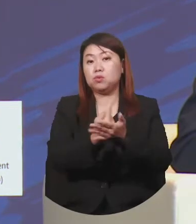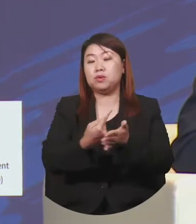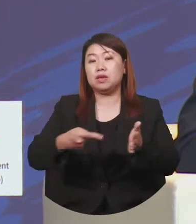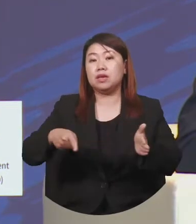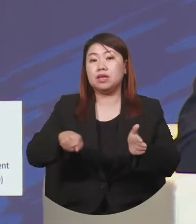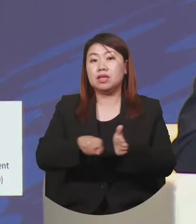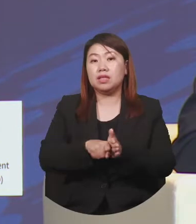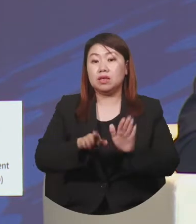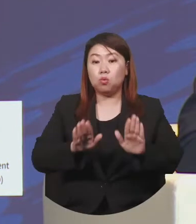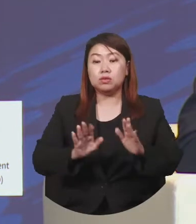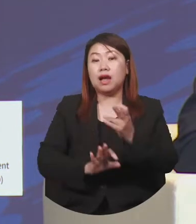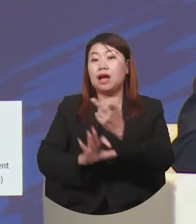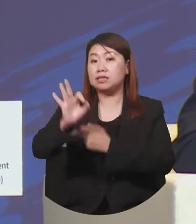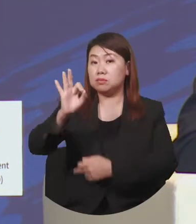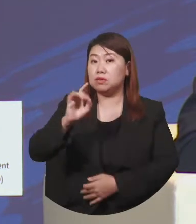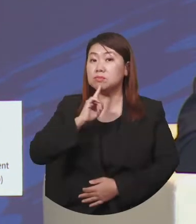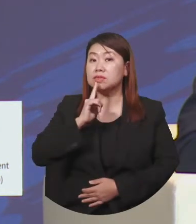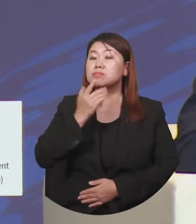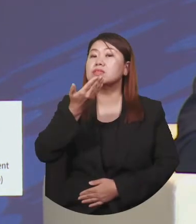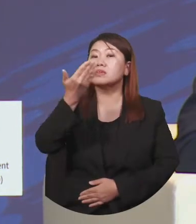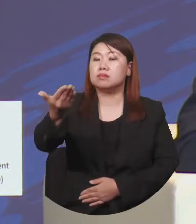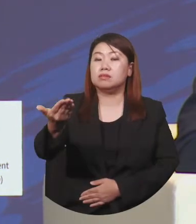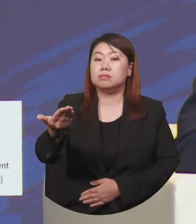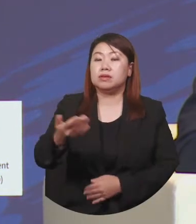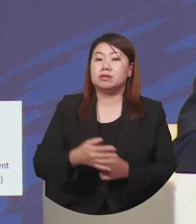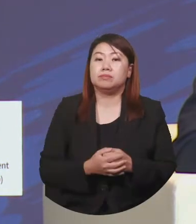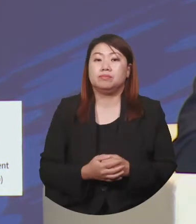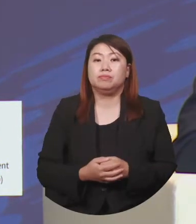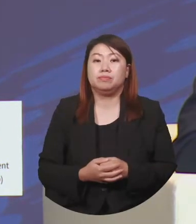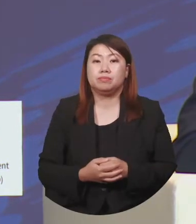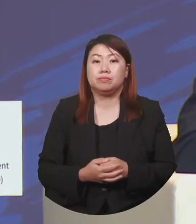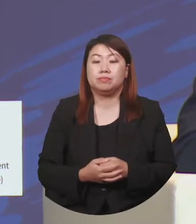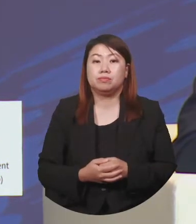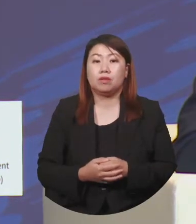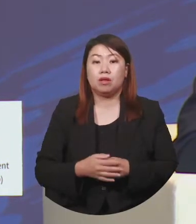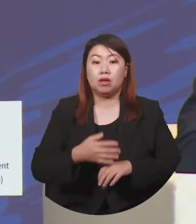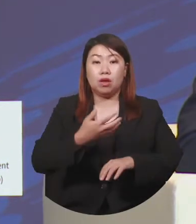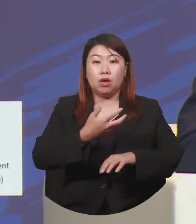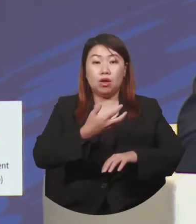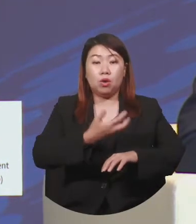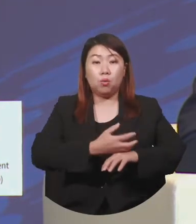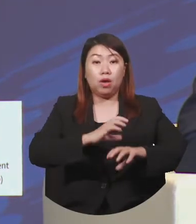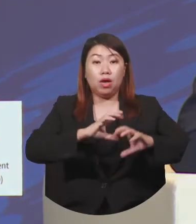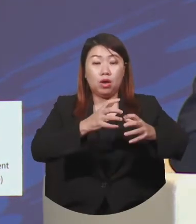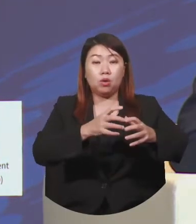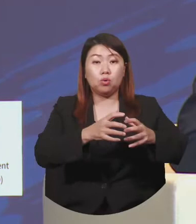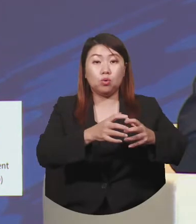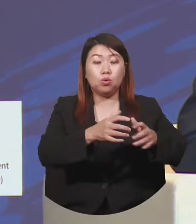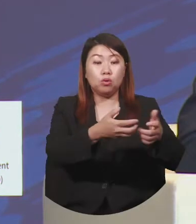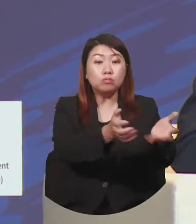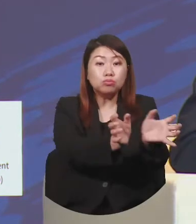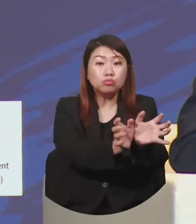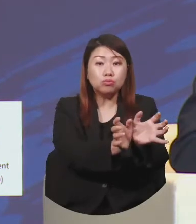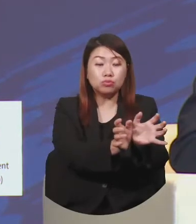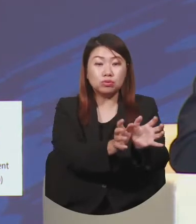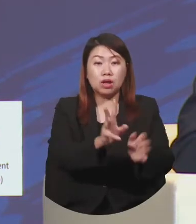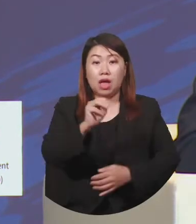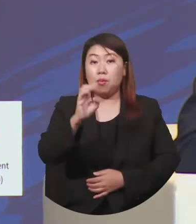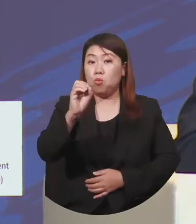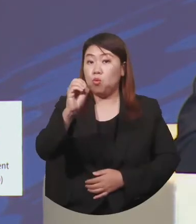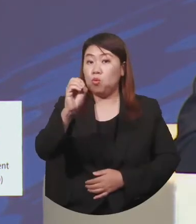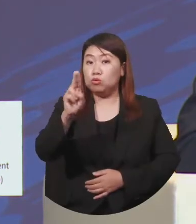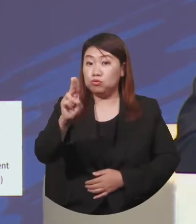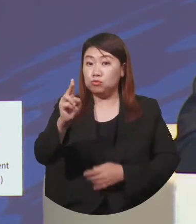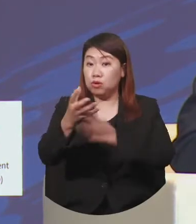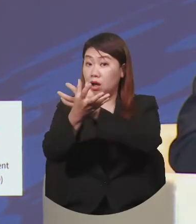morning, our MOU with the Ministry of Foreign Affairs of the Republic of Korea. We are updating it and expanding our